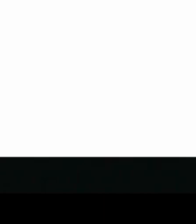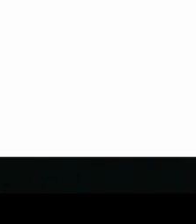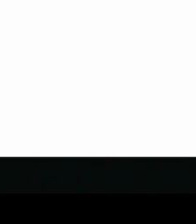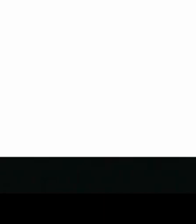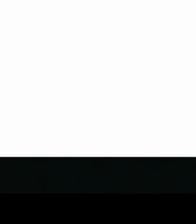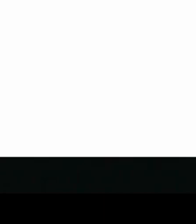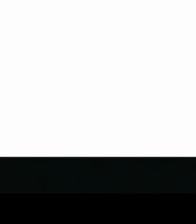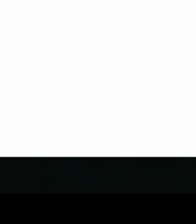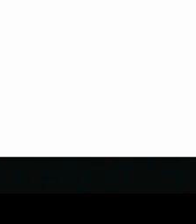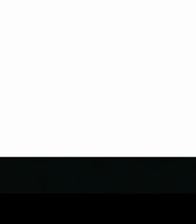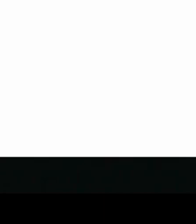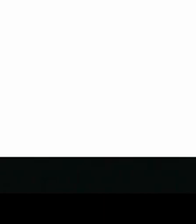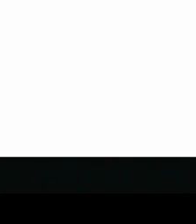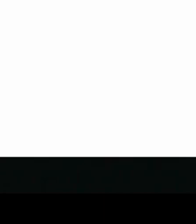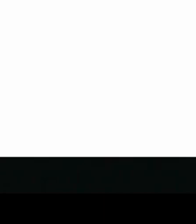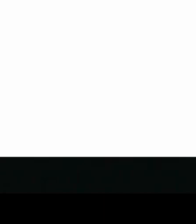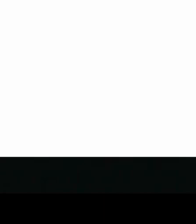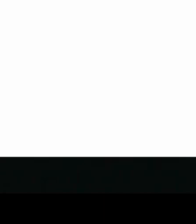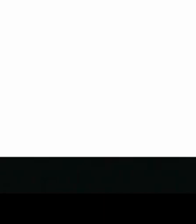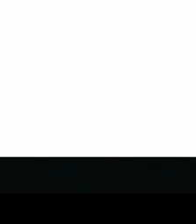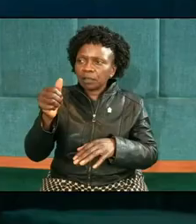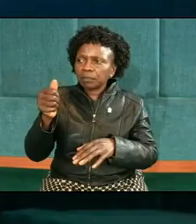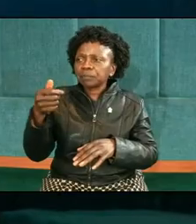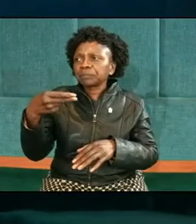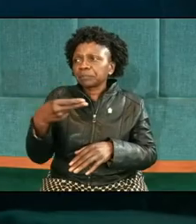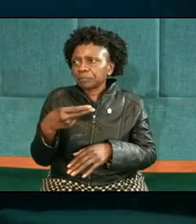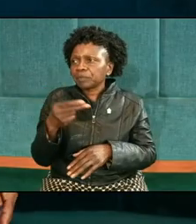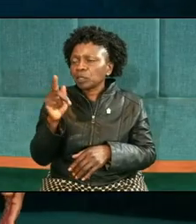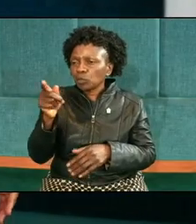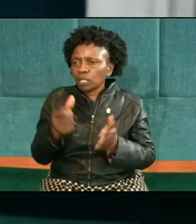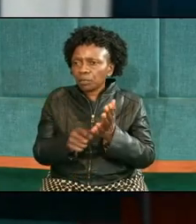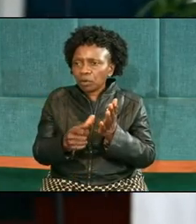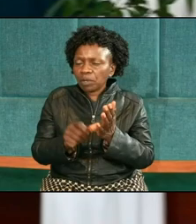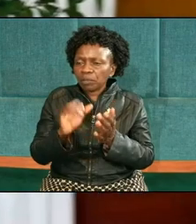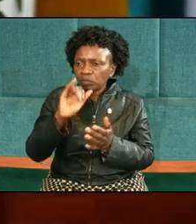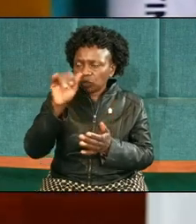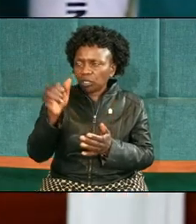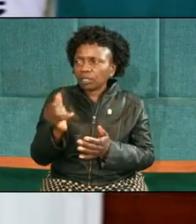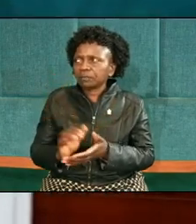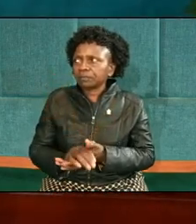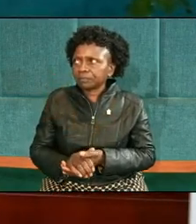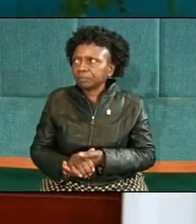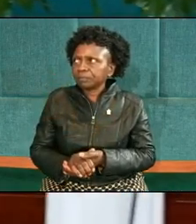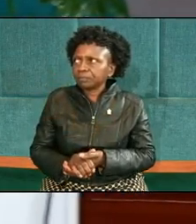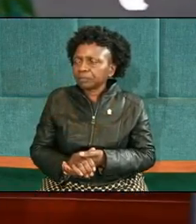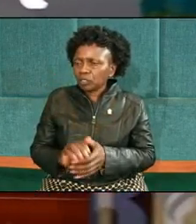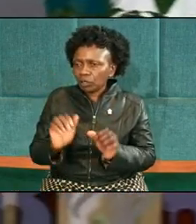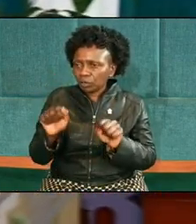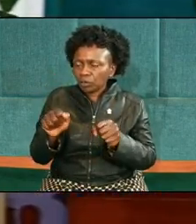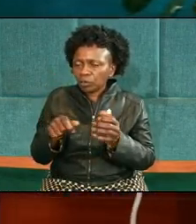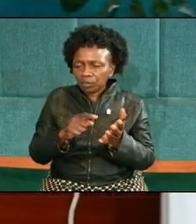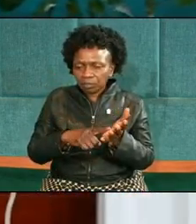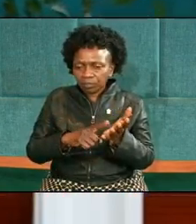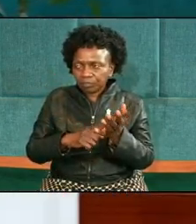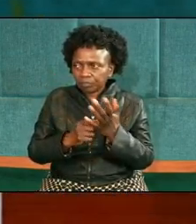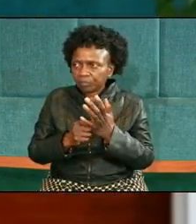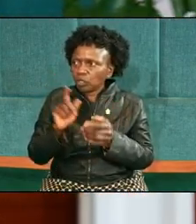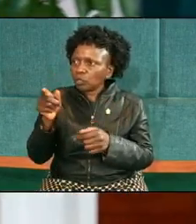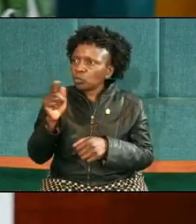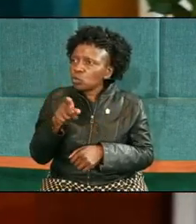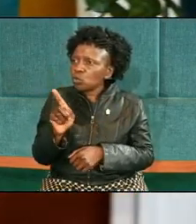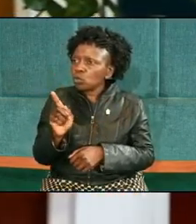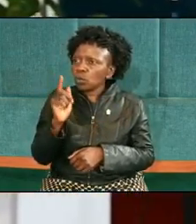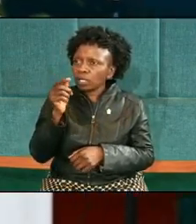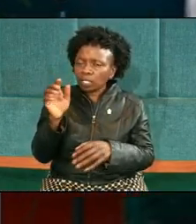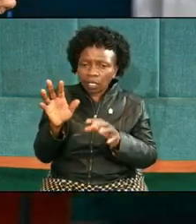on Jonah. You are the problem, bro. You are the problem. You are the problem. It is you why